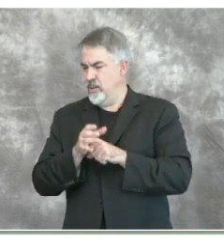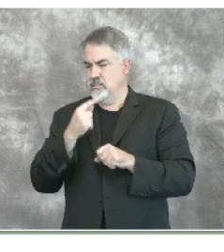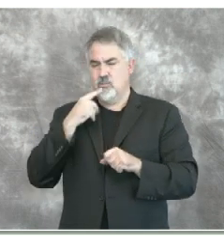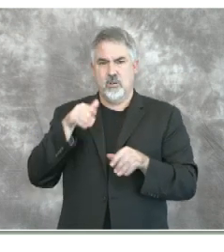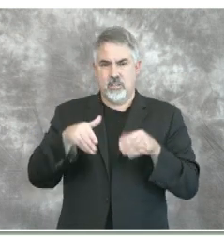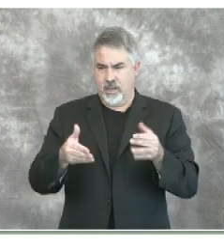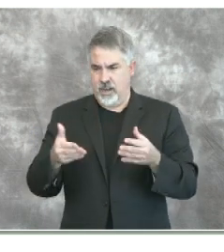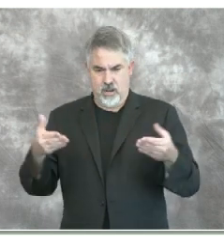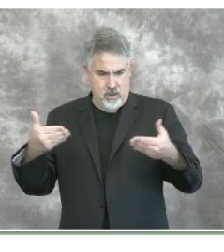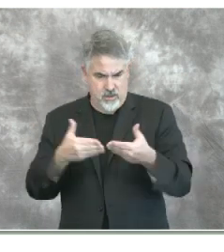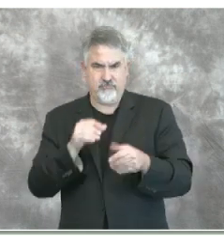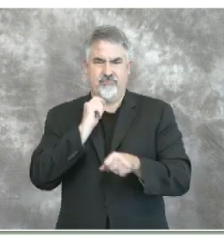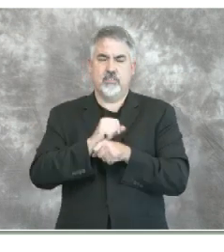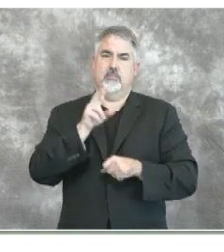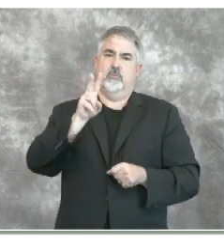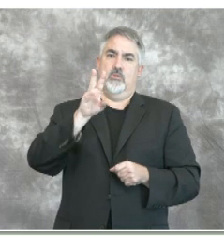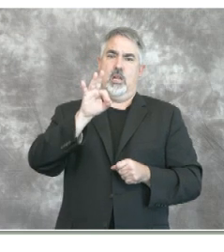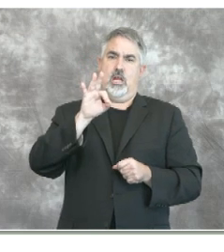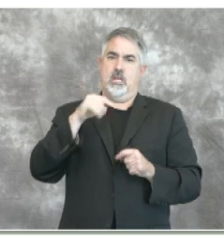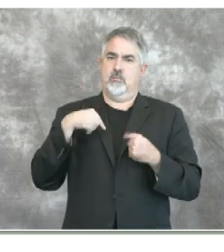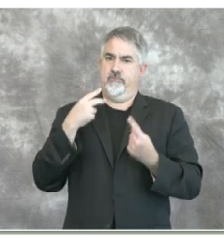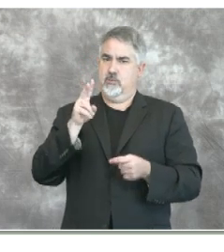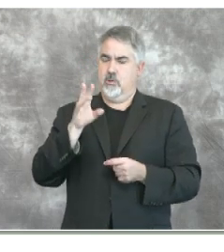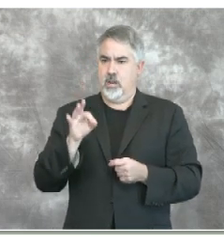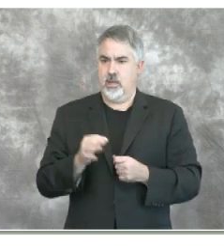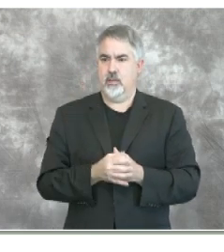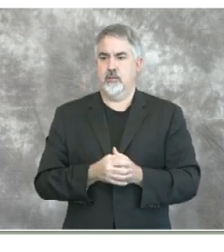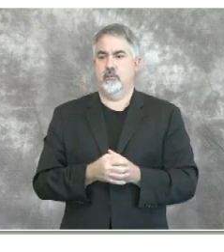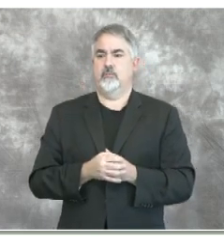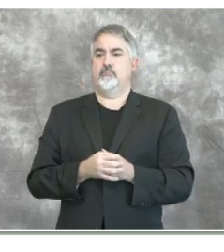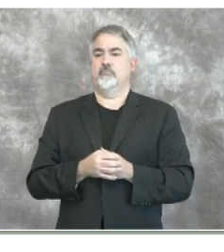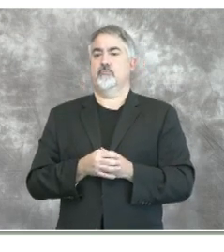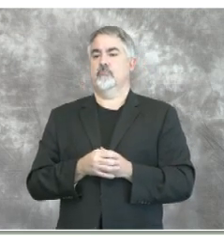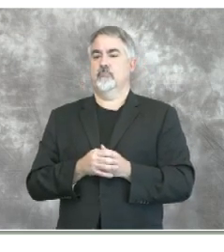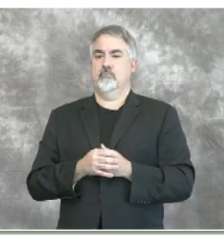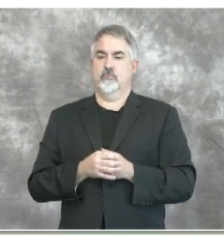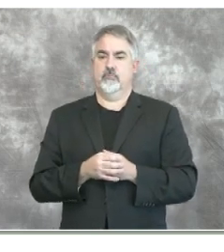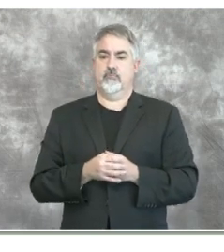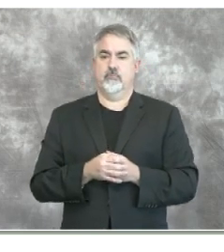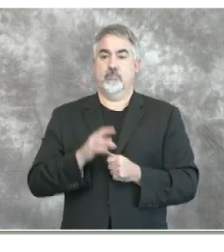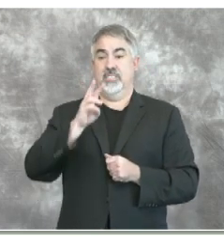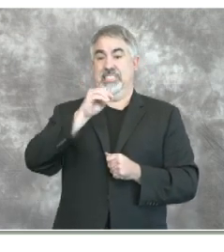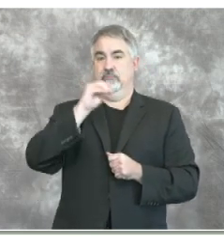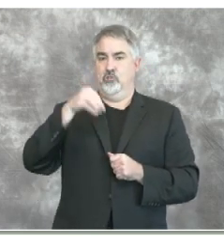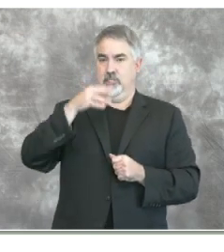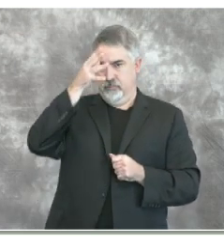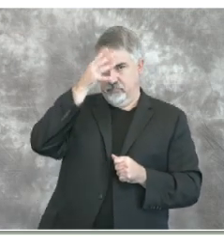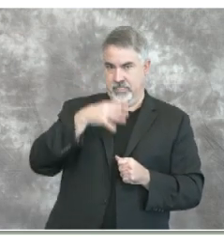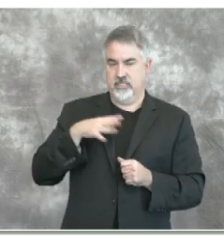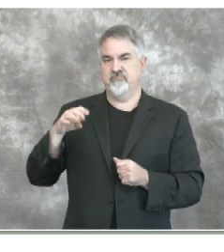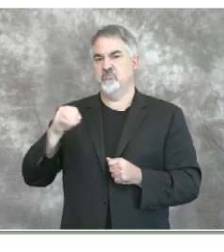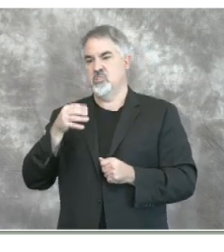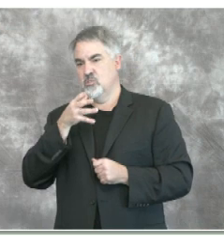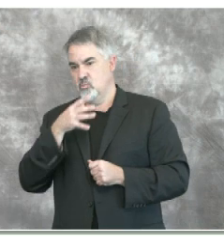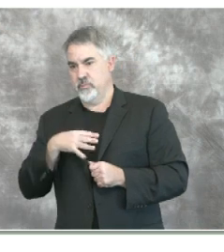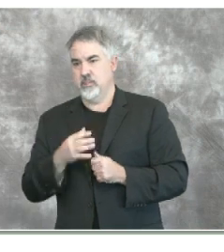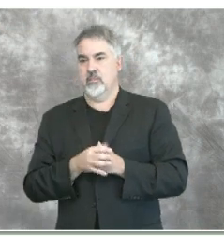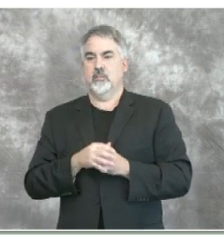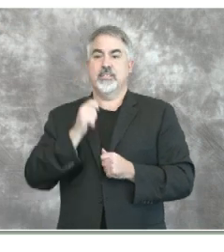40% are female and 60% were male. Regarding the race and ethnicity of the